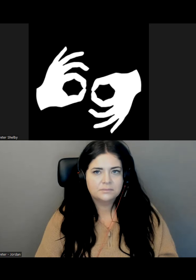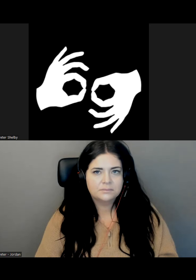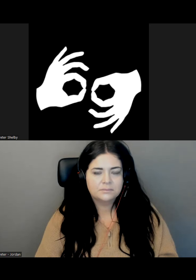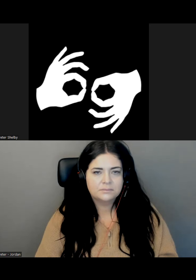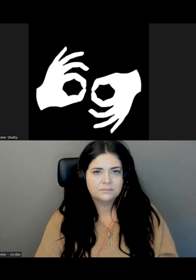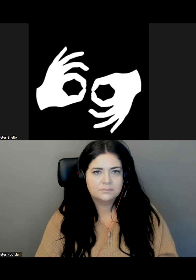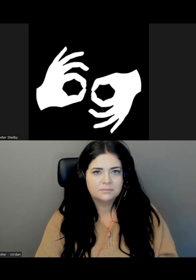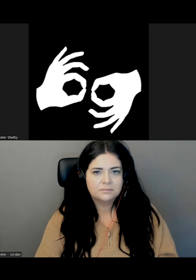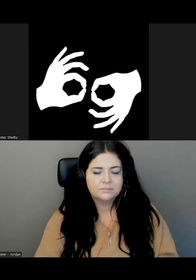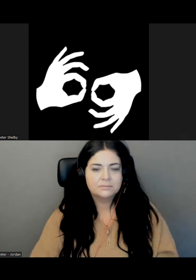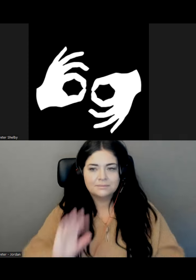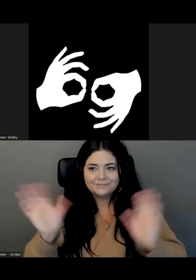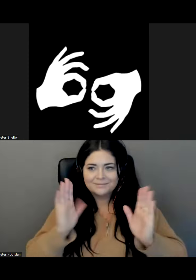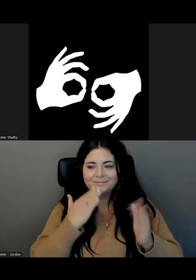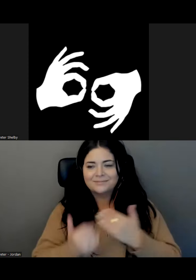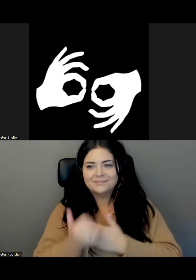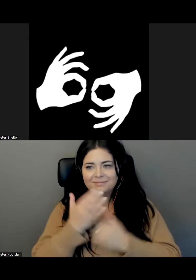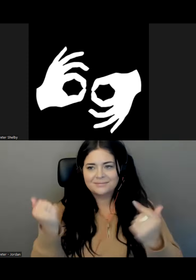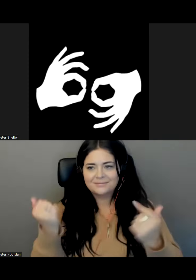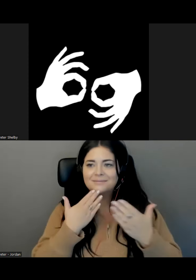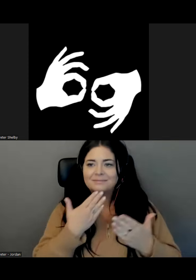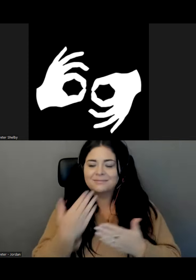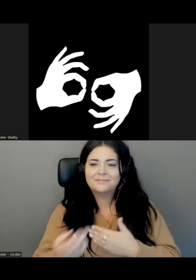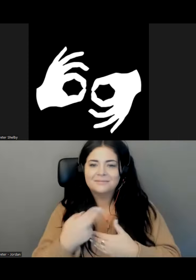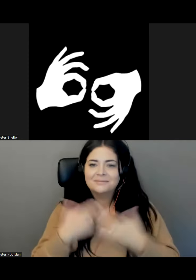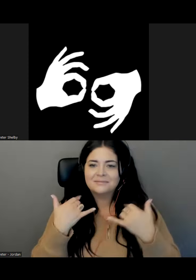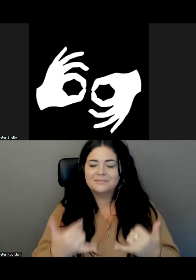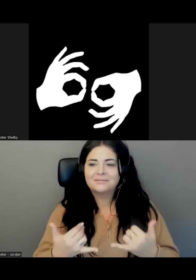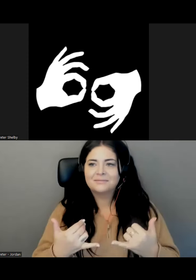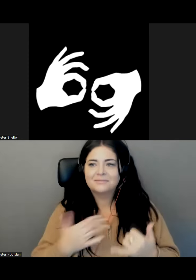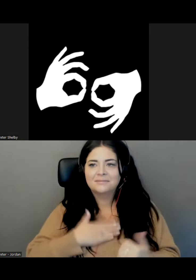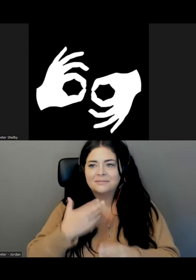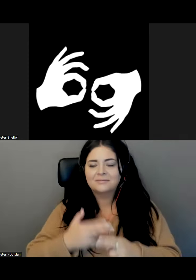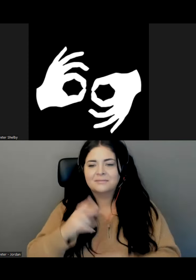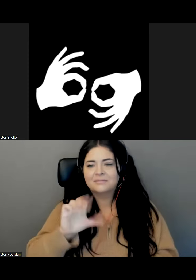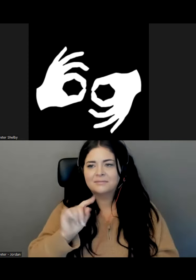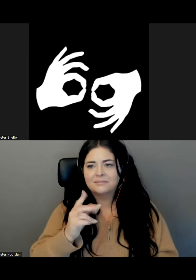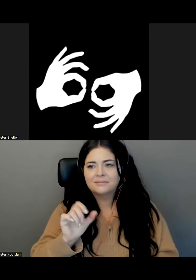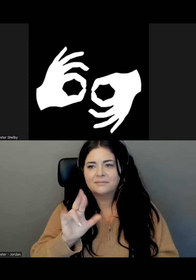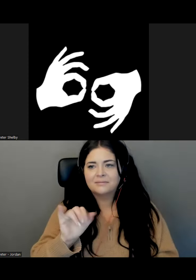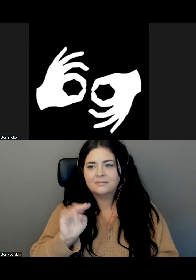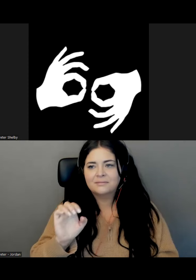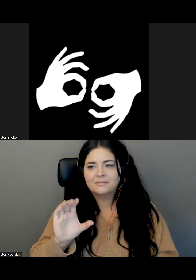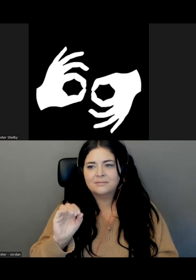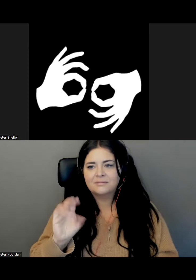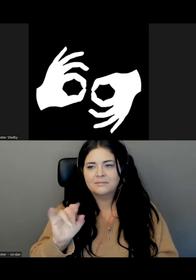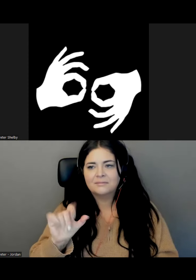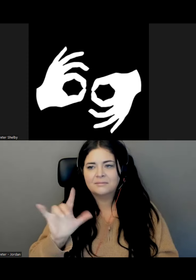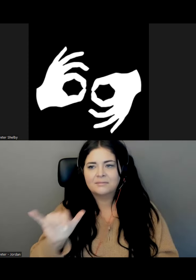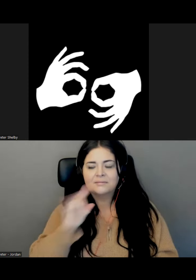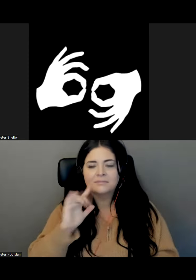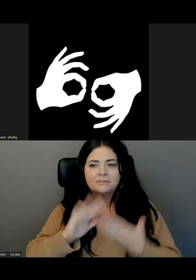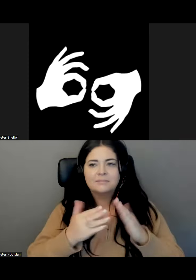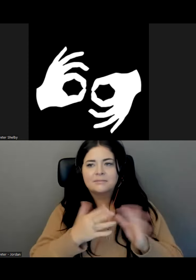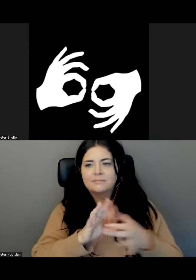Hi, good morning, everybody, and thank you for joining today's session. My name is Catherine Connolly. I'm the Community Relations and Engagement